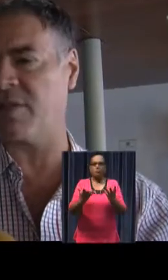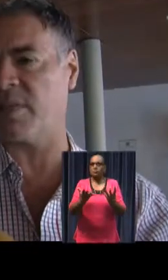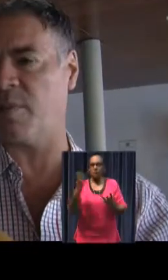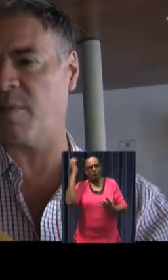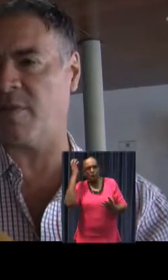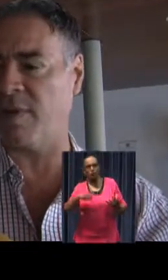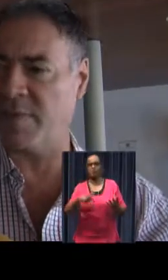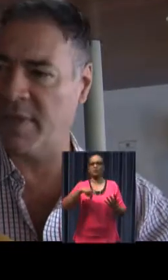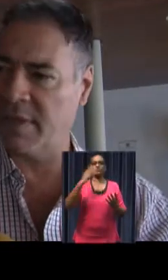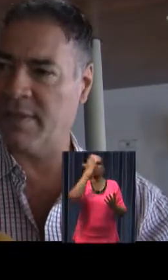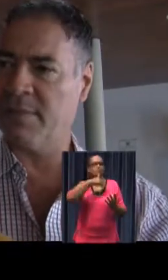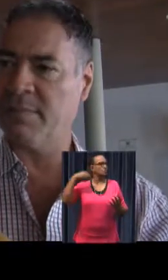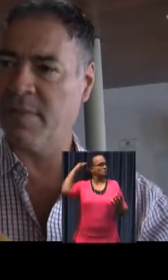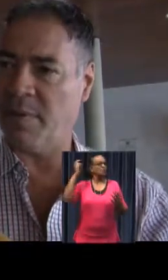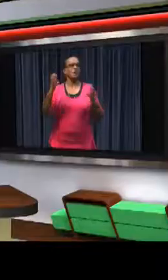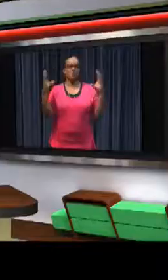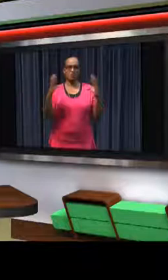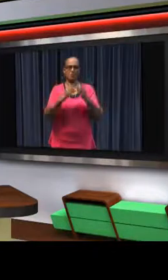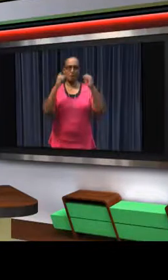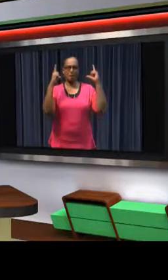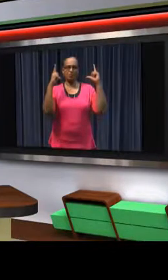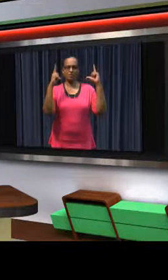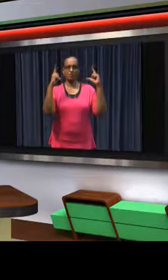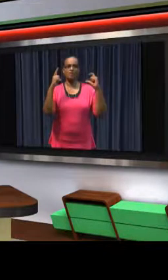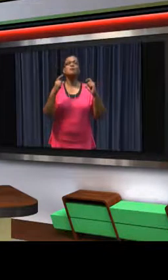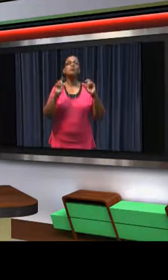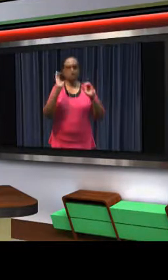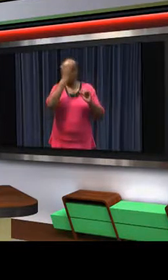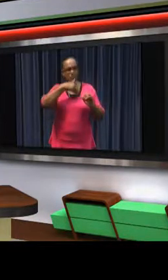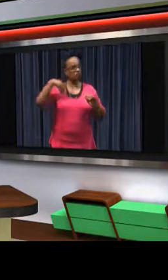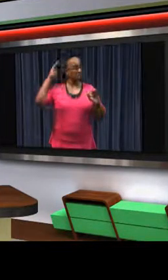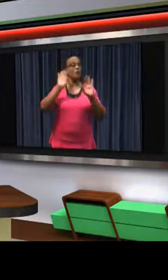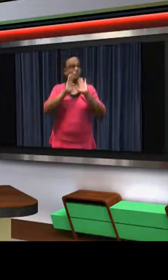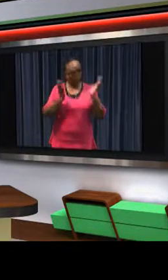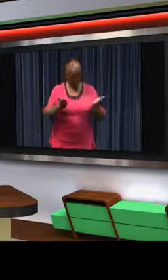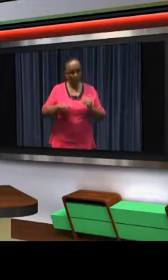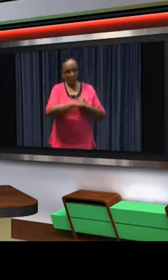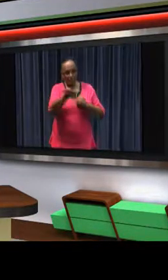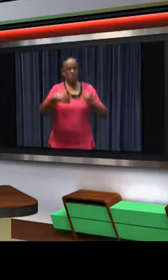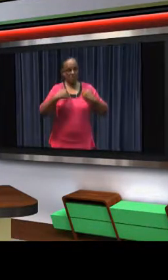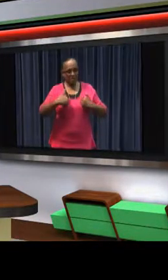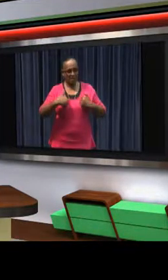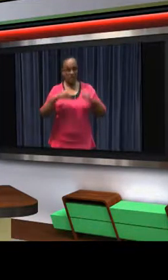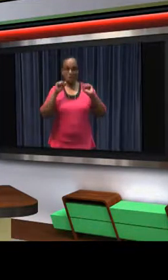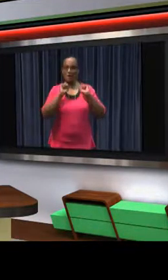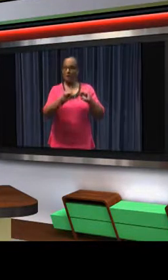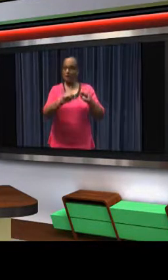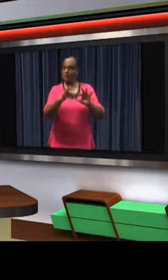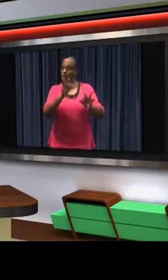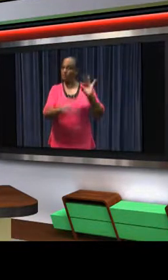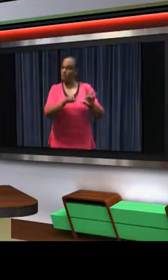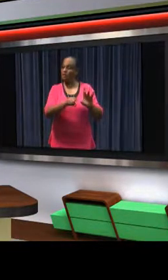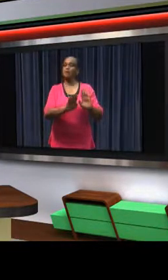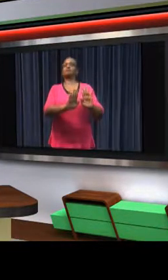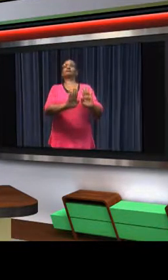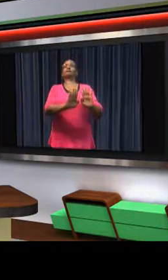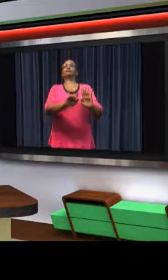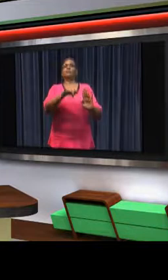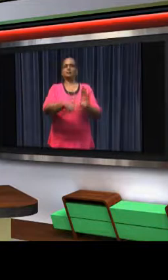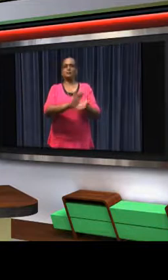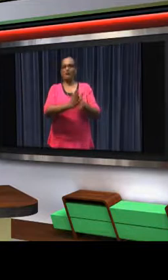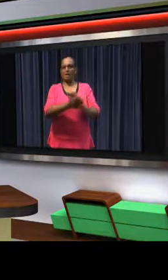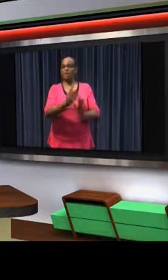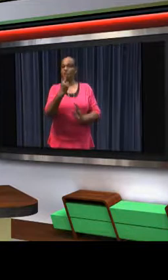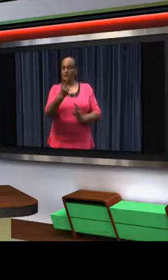stir in the Surinamese society the Surinamese Muslim community has condemned the action and distance itself from the